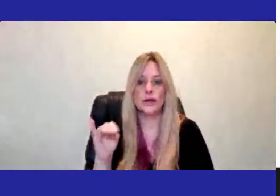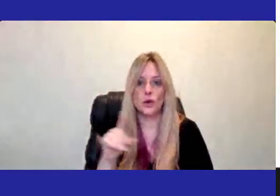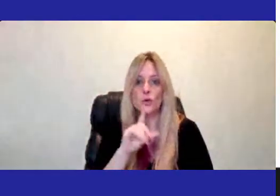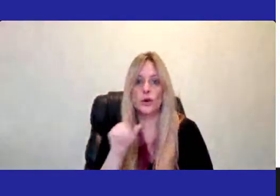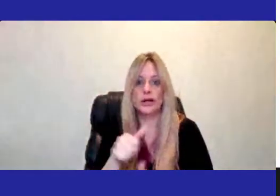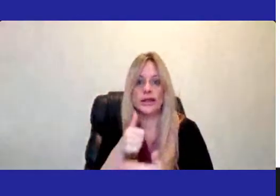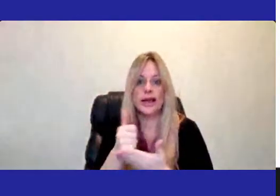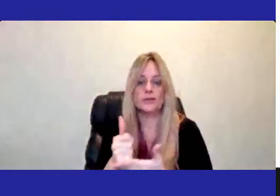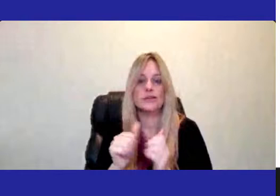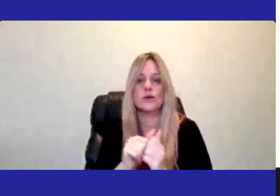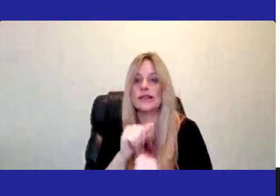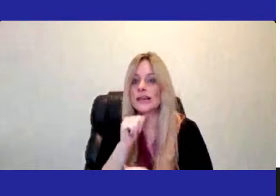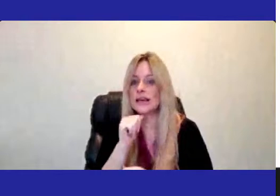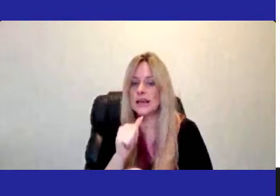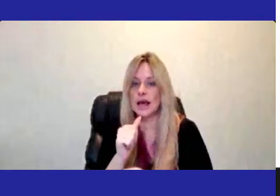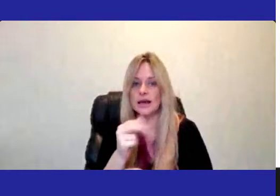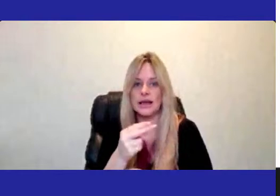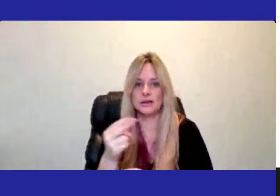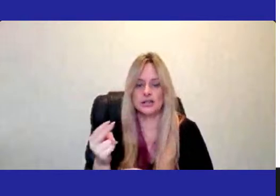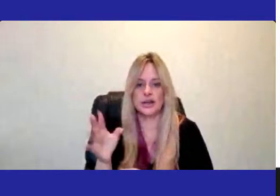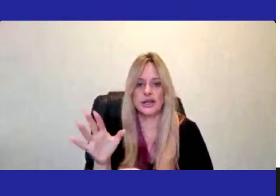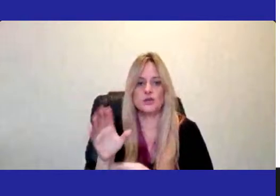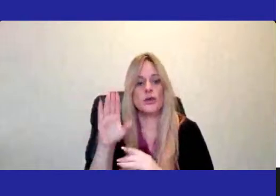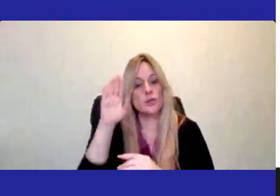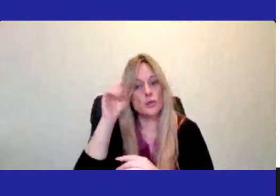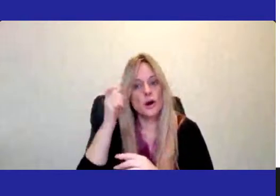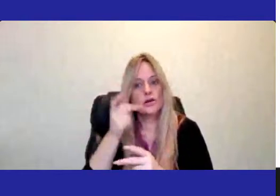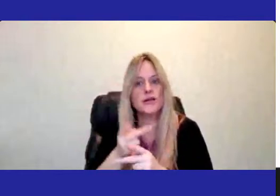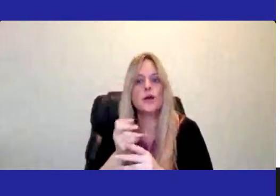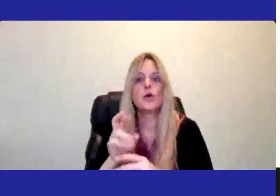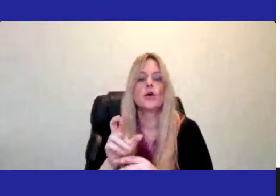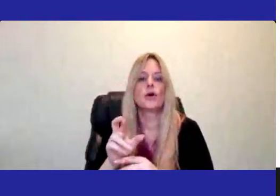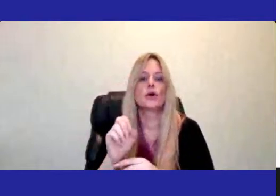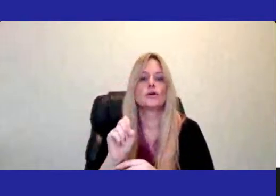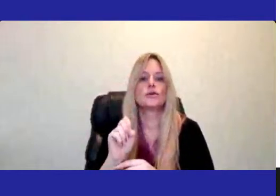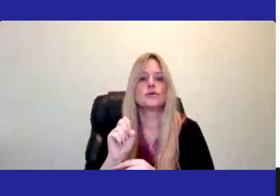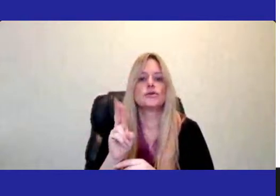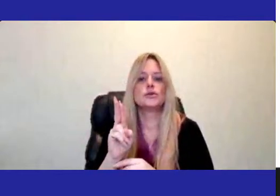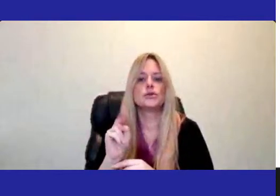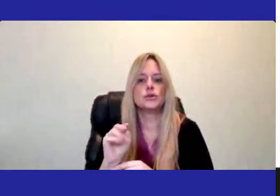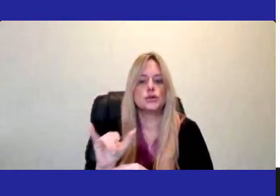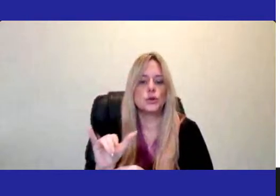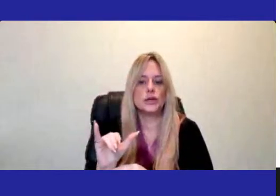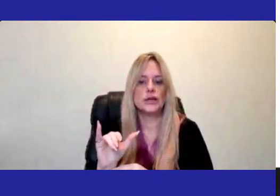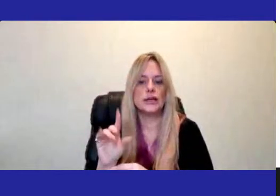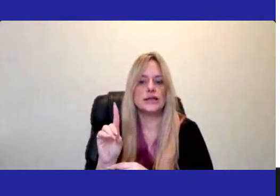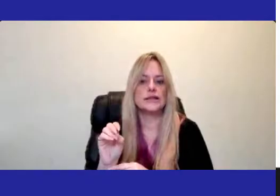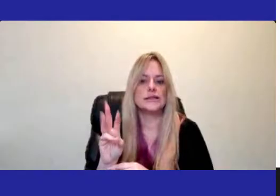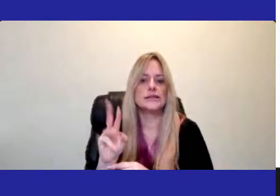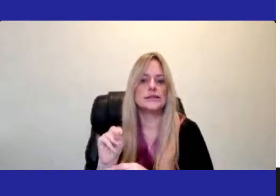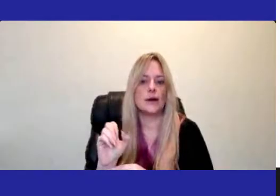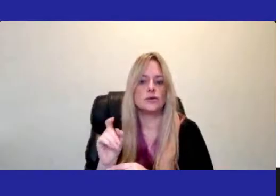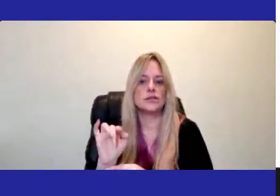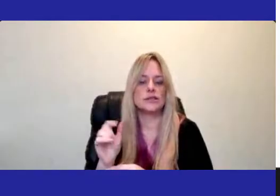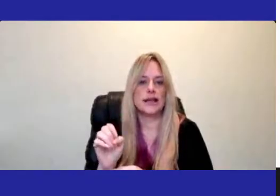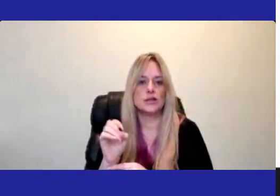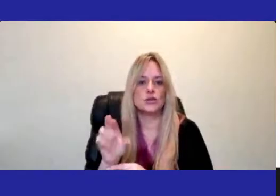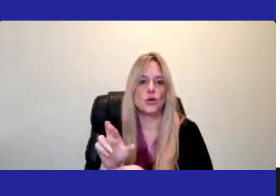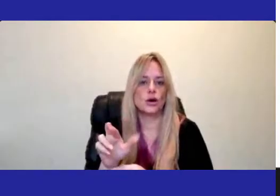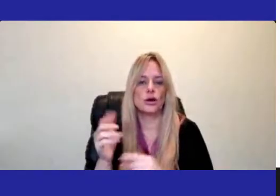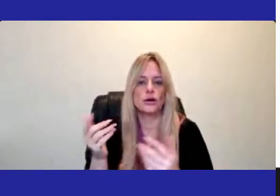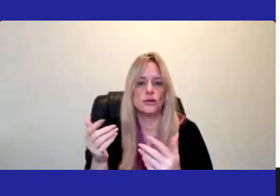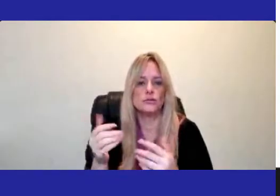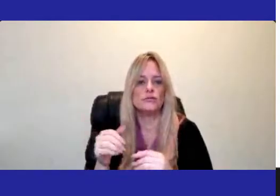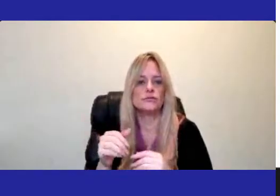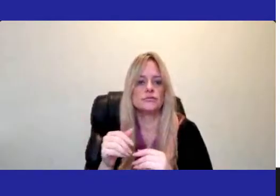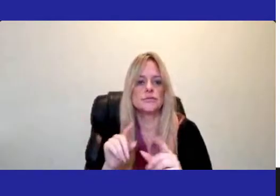Bronx Care or to SUNY Downstate or in the future to Maimonides that we're chatting on about ahead of the meeting.